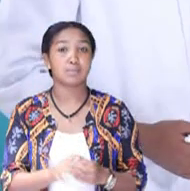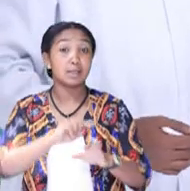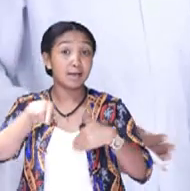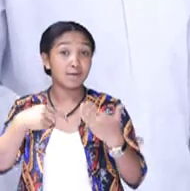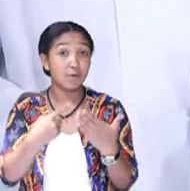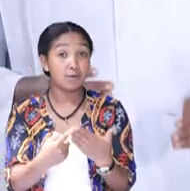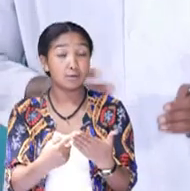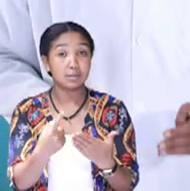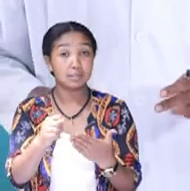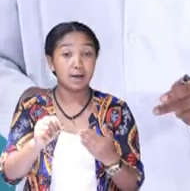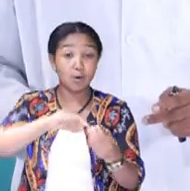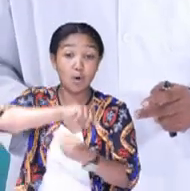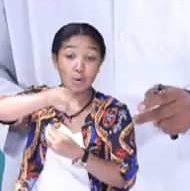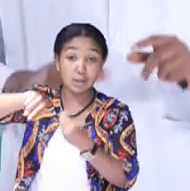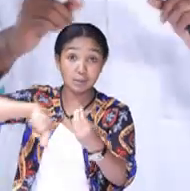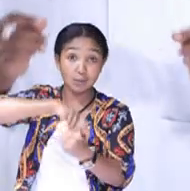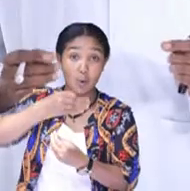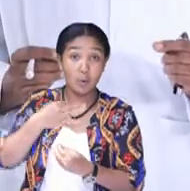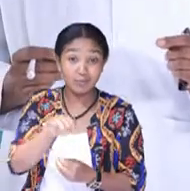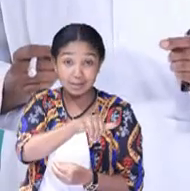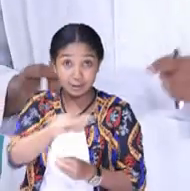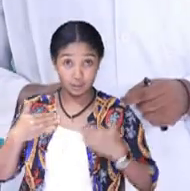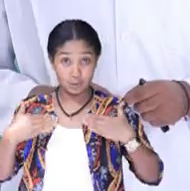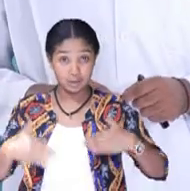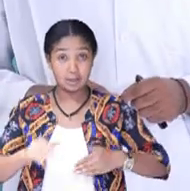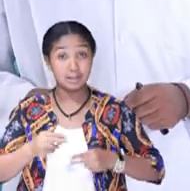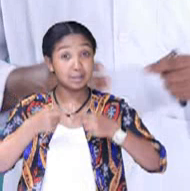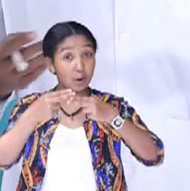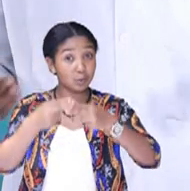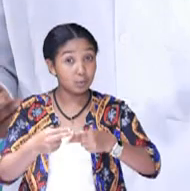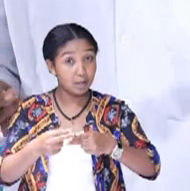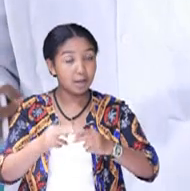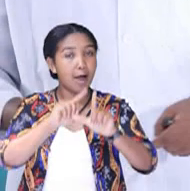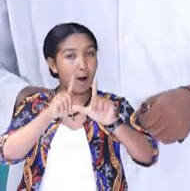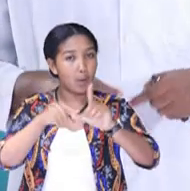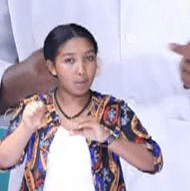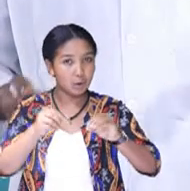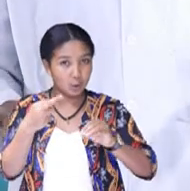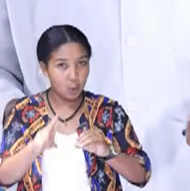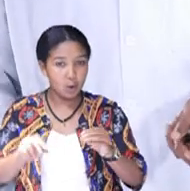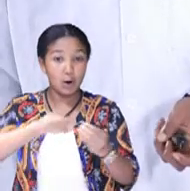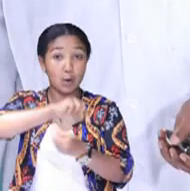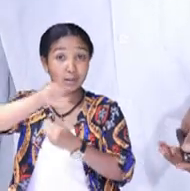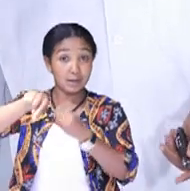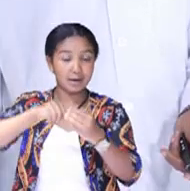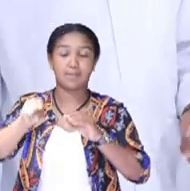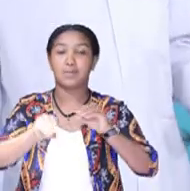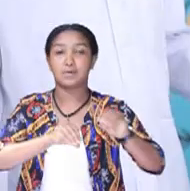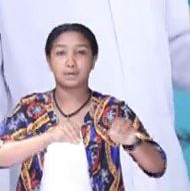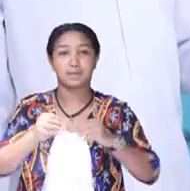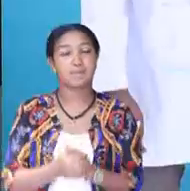Therefore, the rotation of such bodies is known to be angular motion or rotational